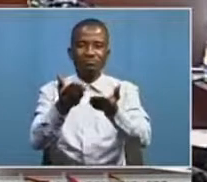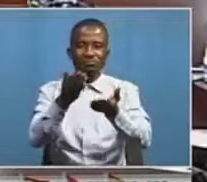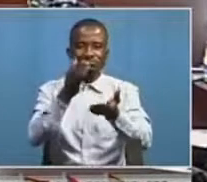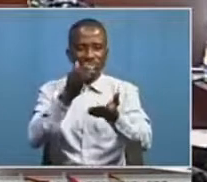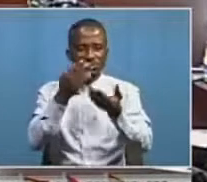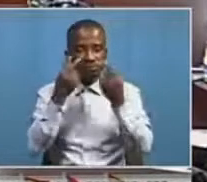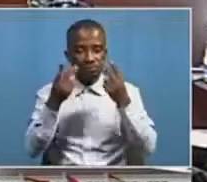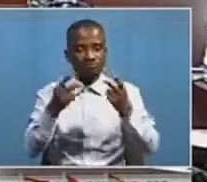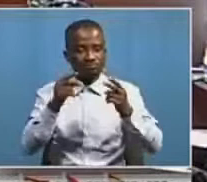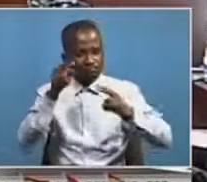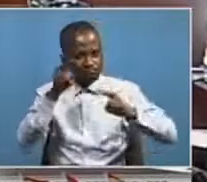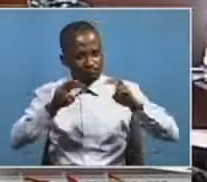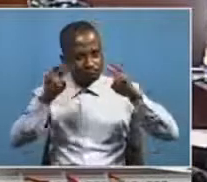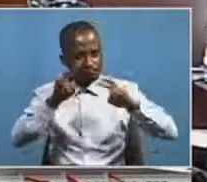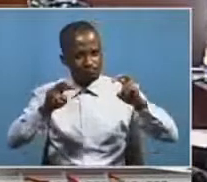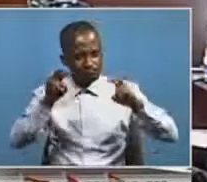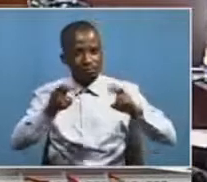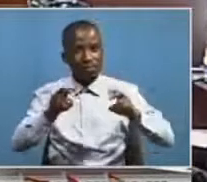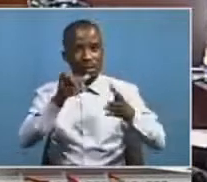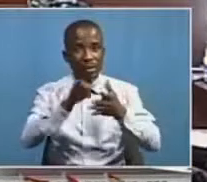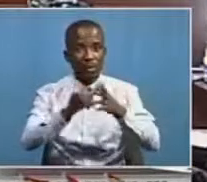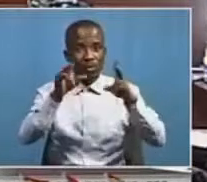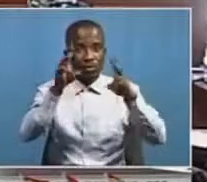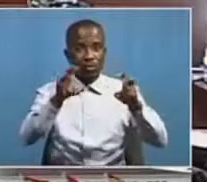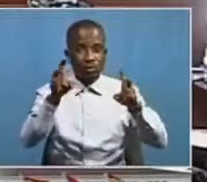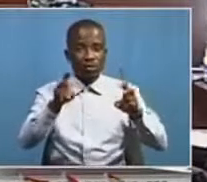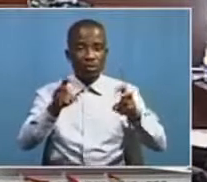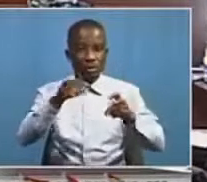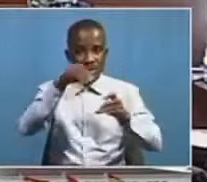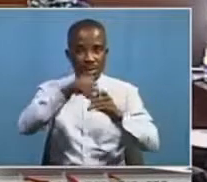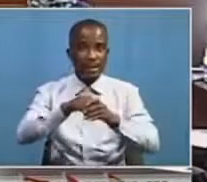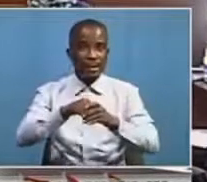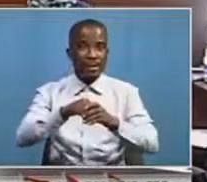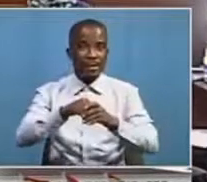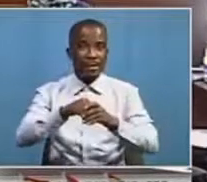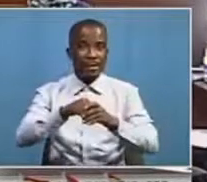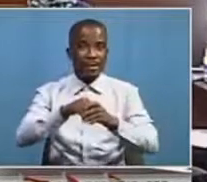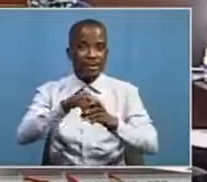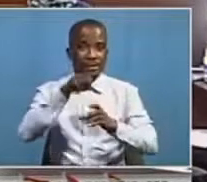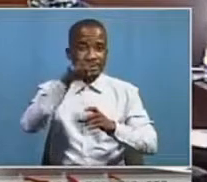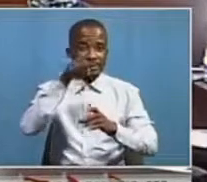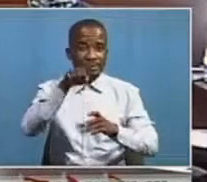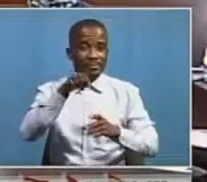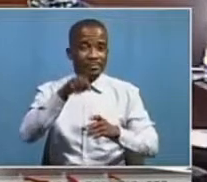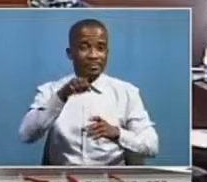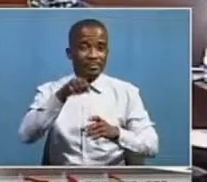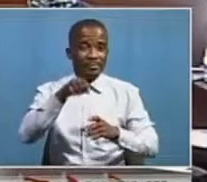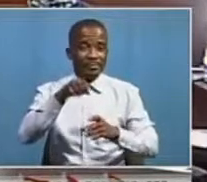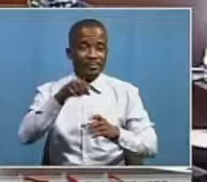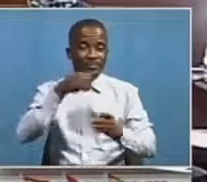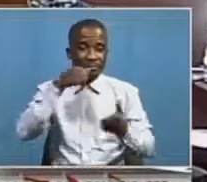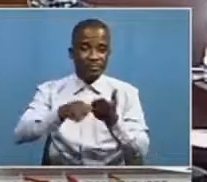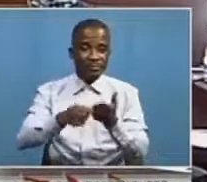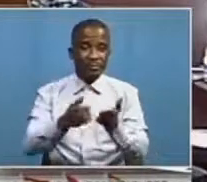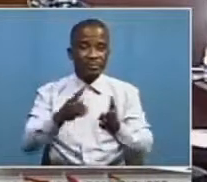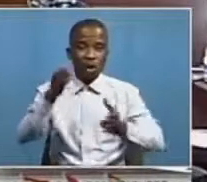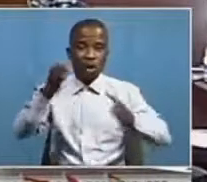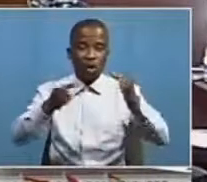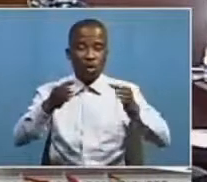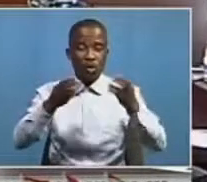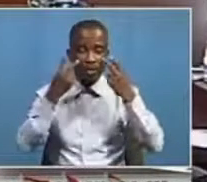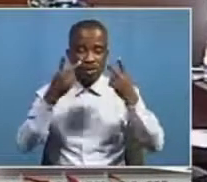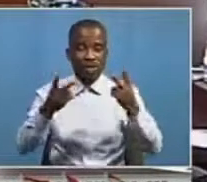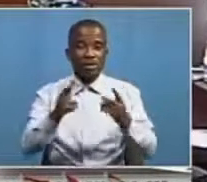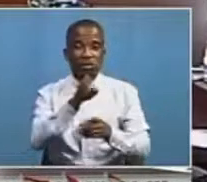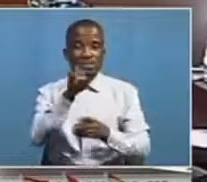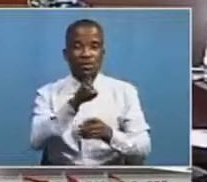consideration. Out of those issues and the materials contained in the petition and the answers to the petition, this court adopted the